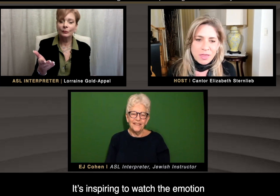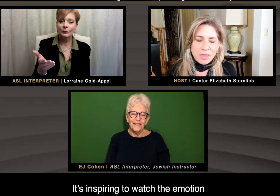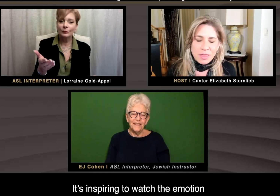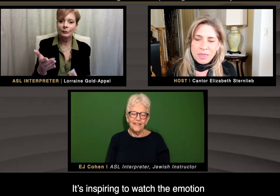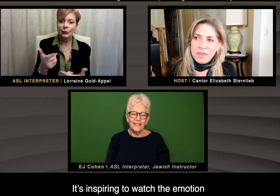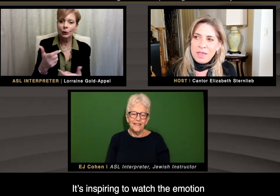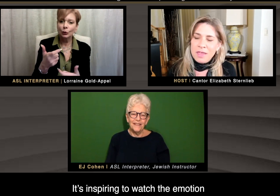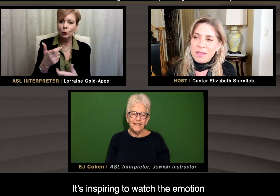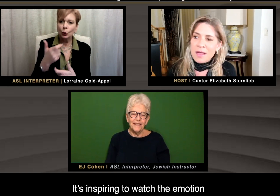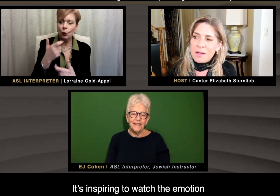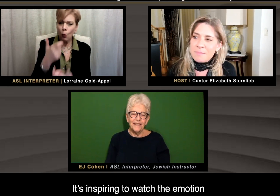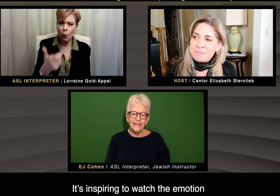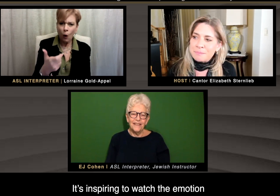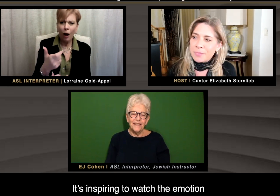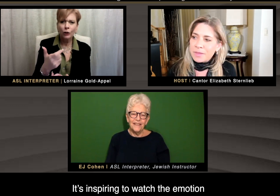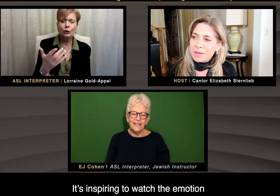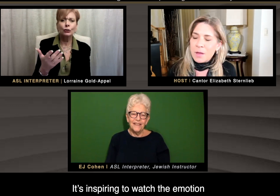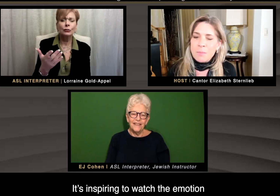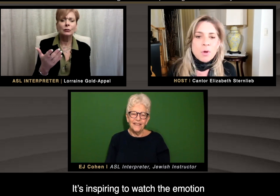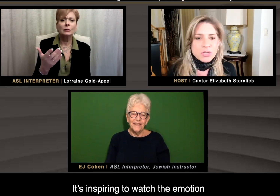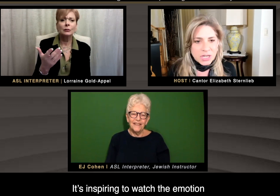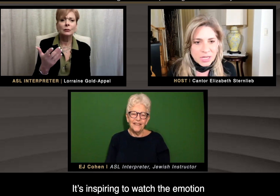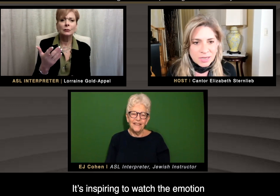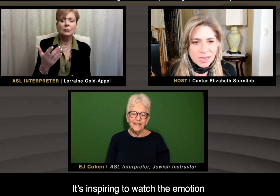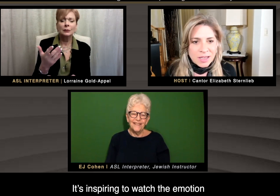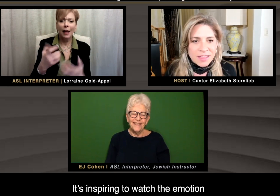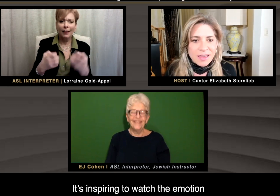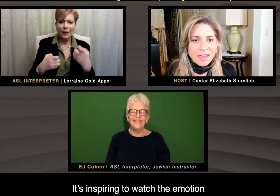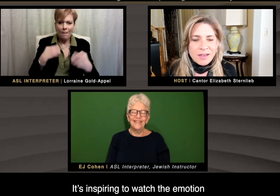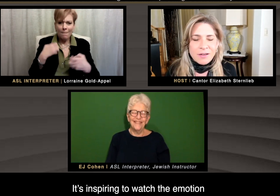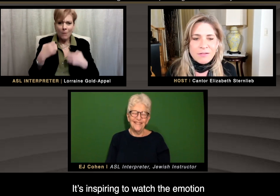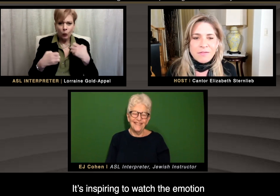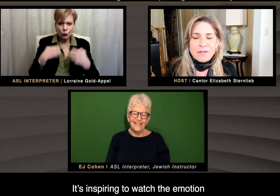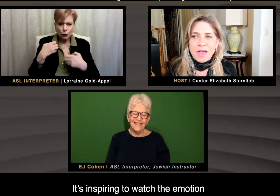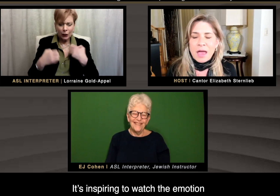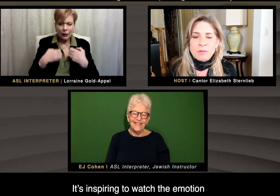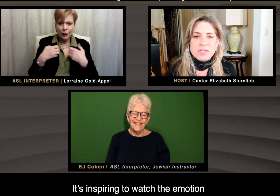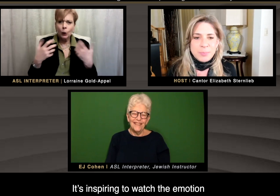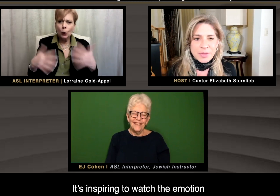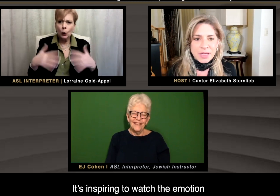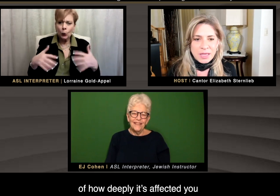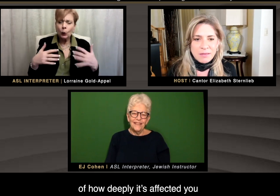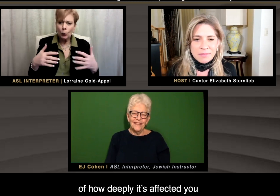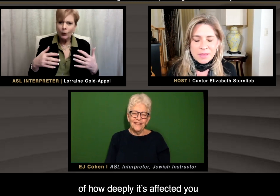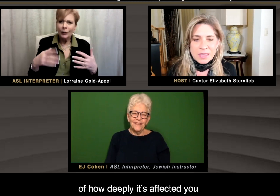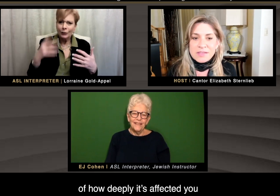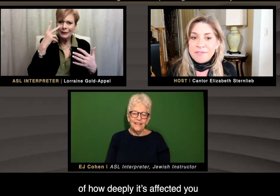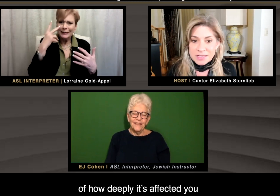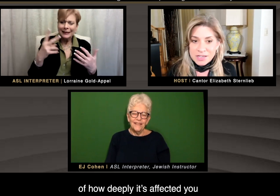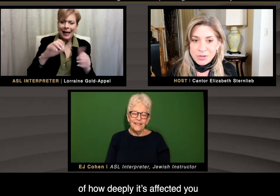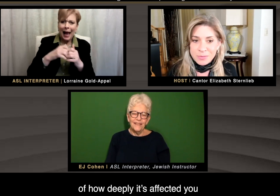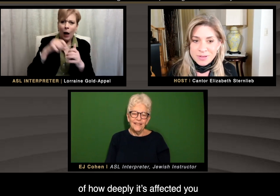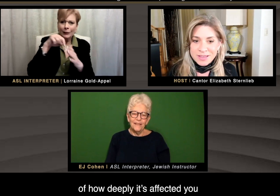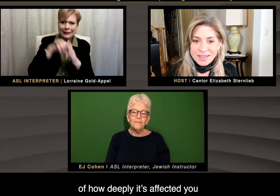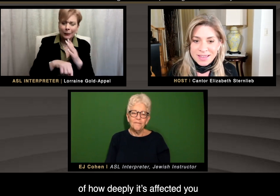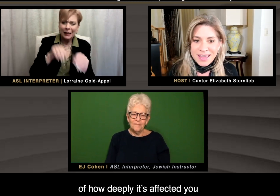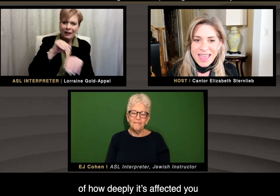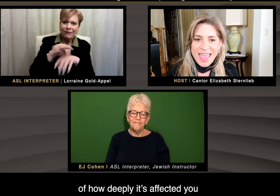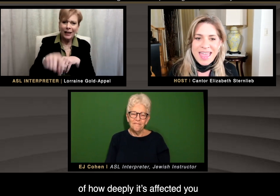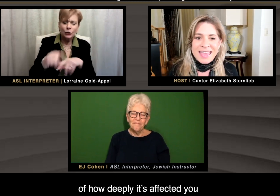watch the emotion of how deeply it's affected